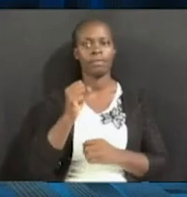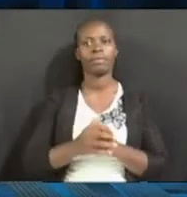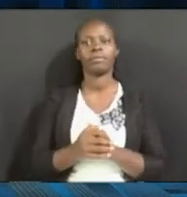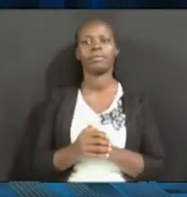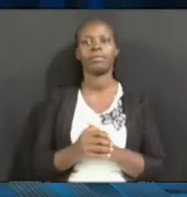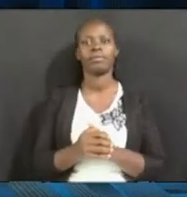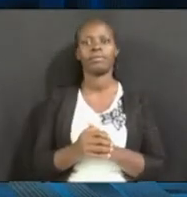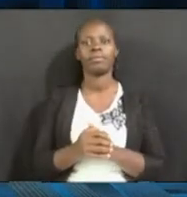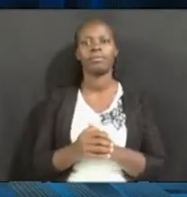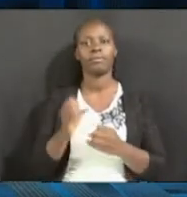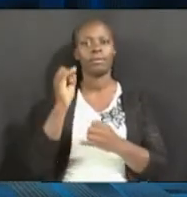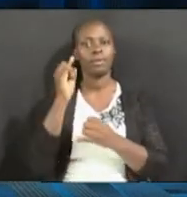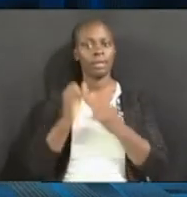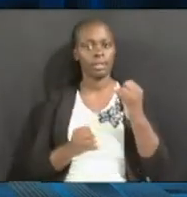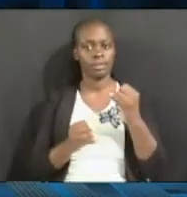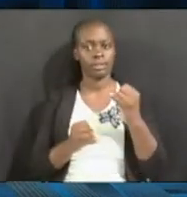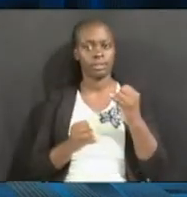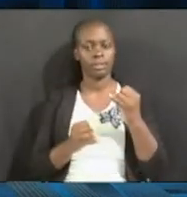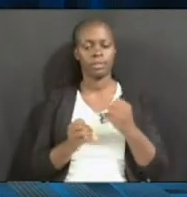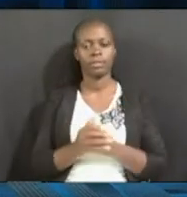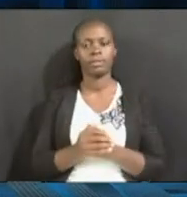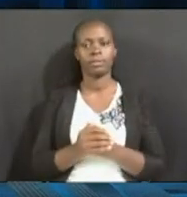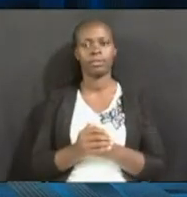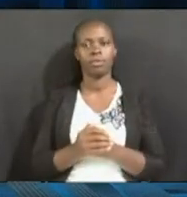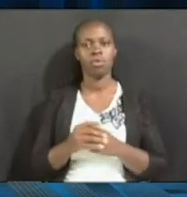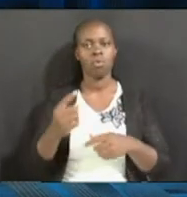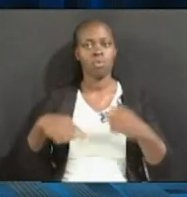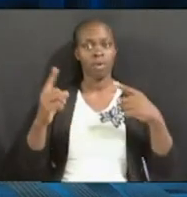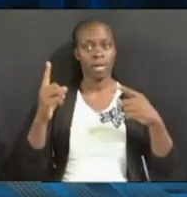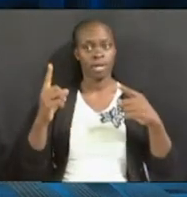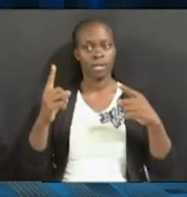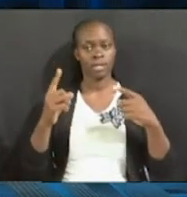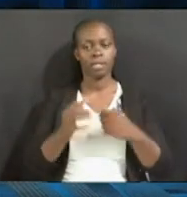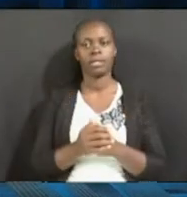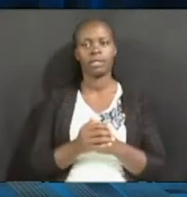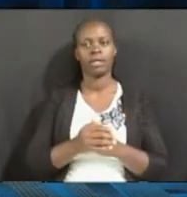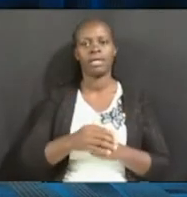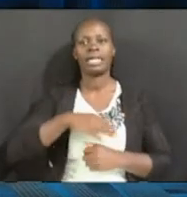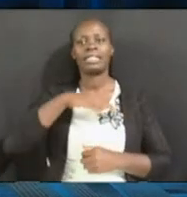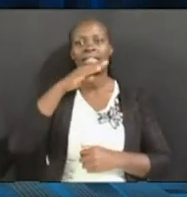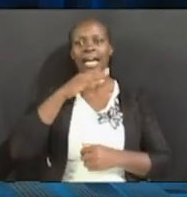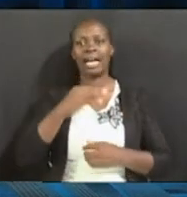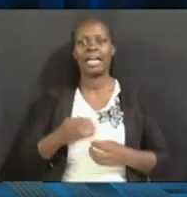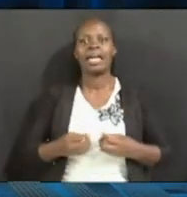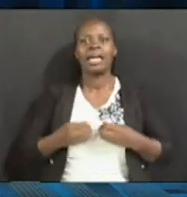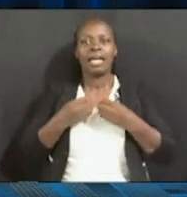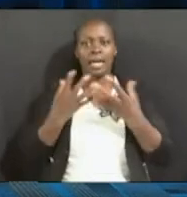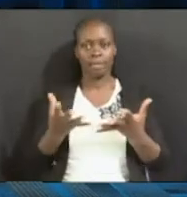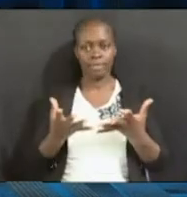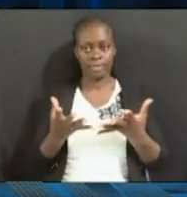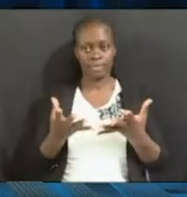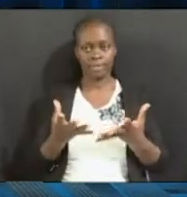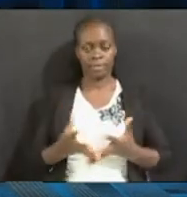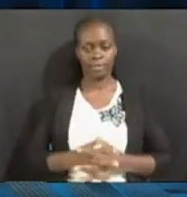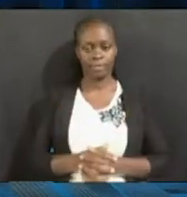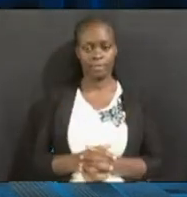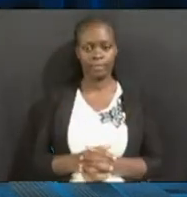The last point. Champions die empty.